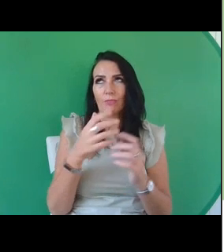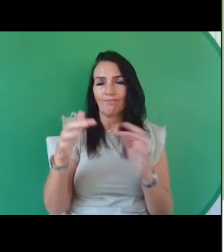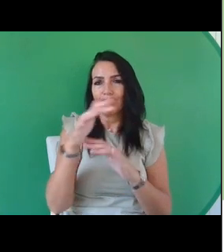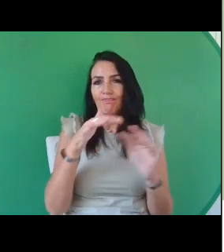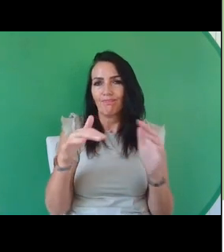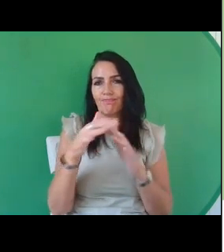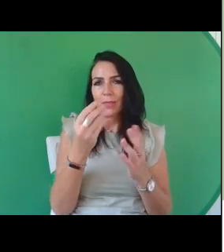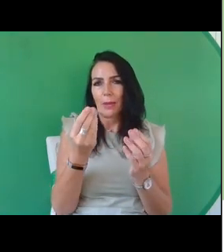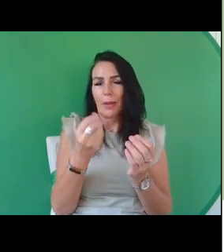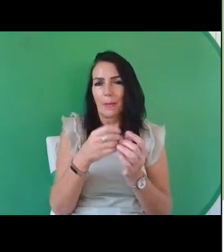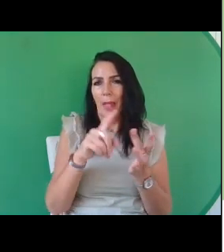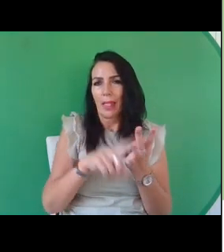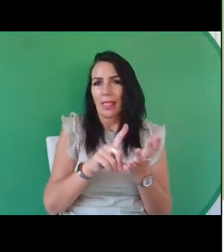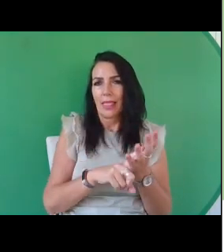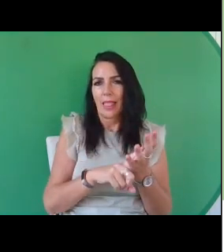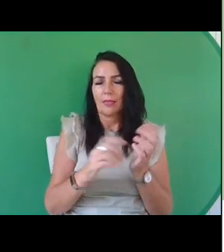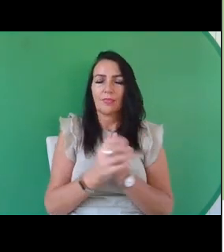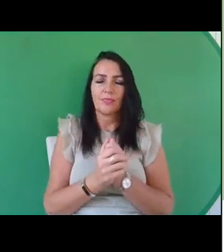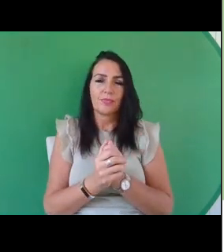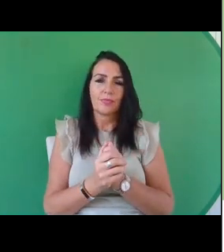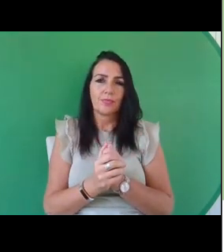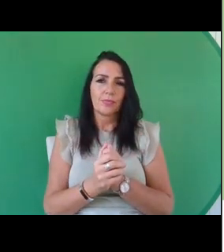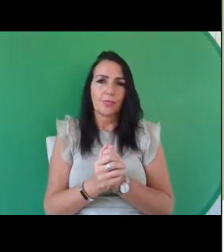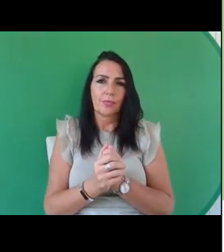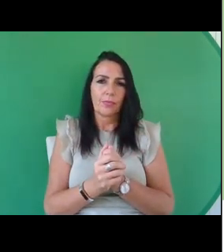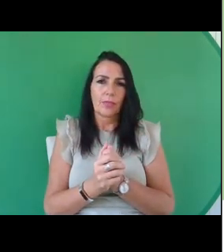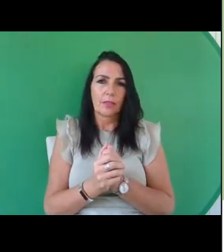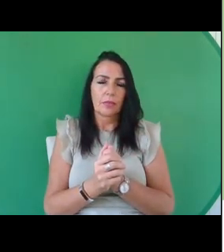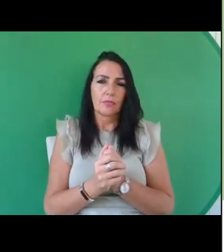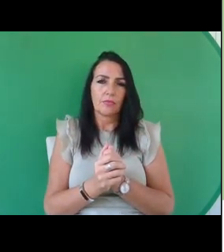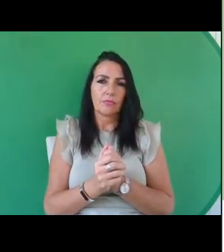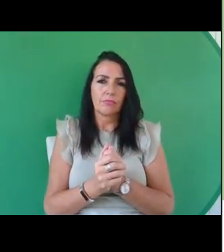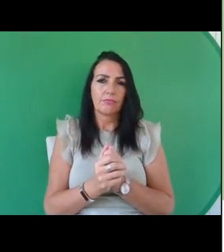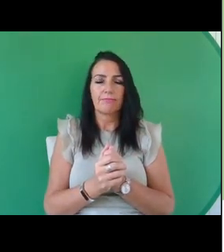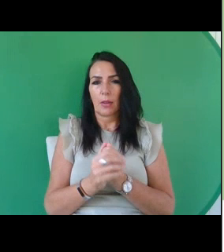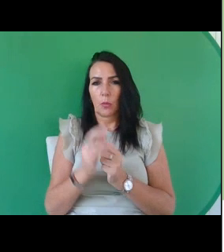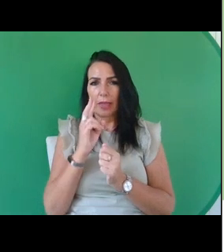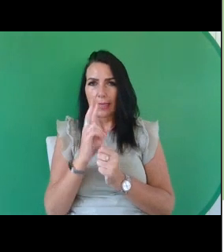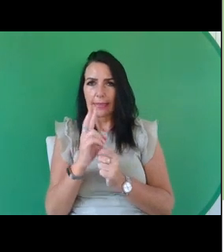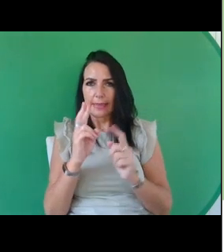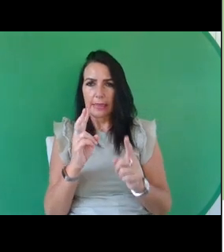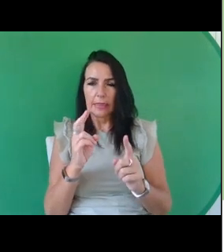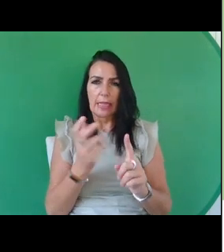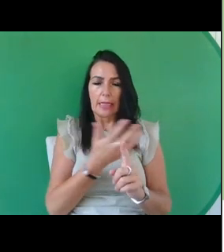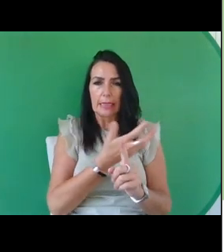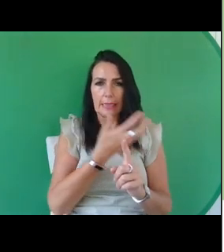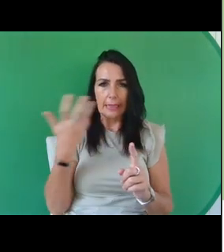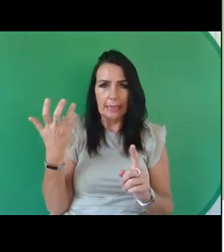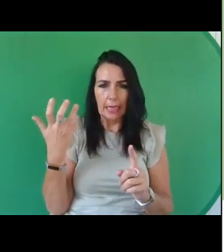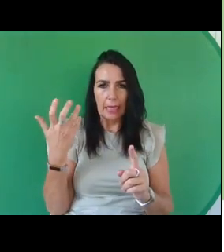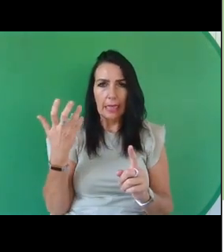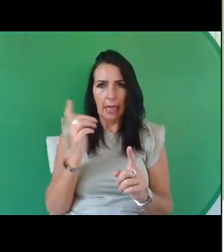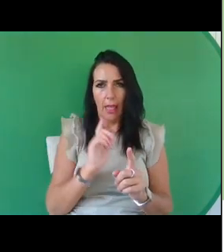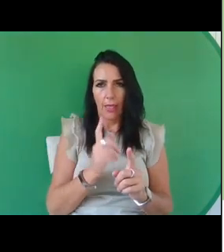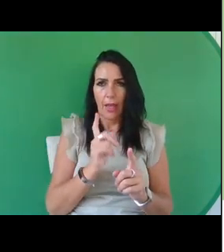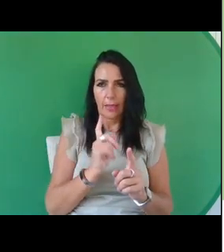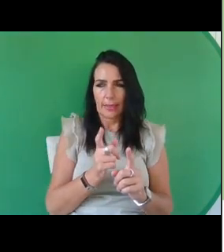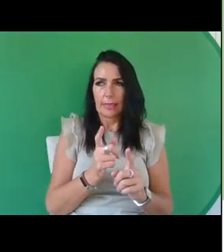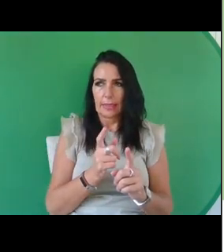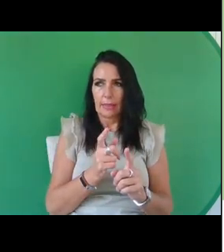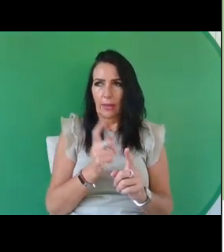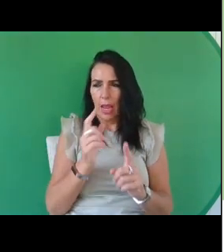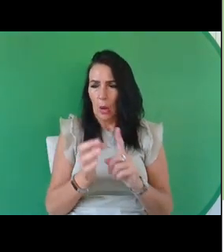bills. Looking at it like this, we can clearly see that our heating is the first place to turn to when looking